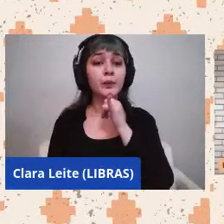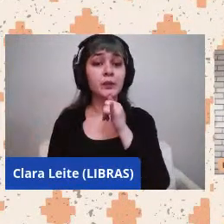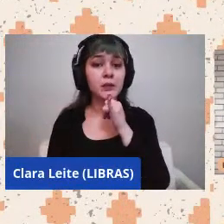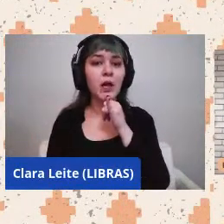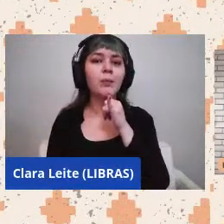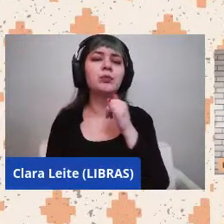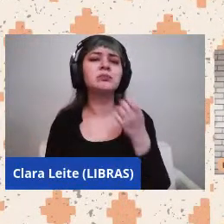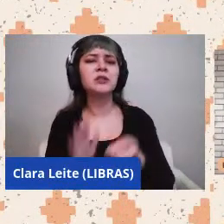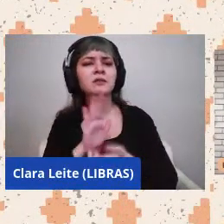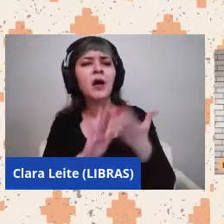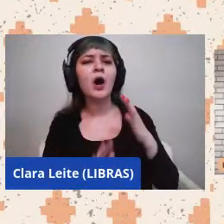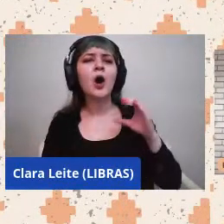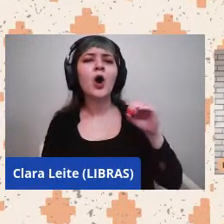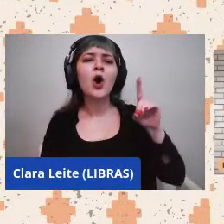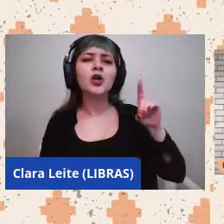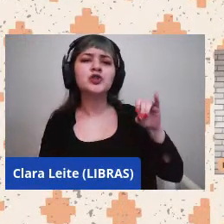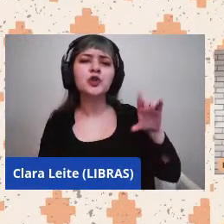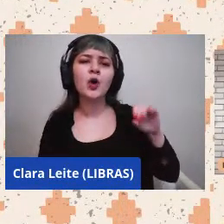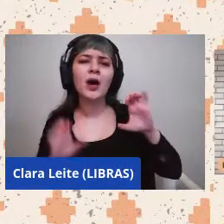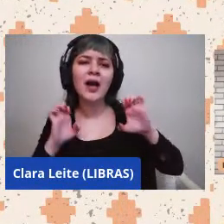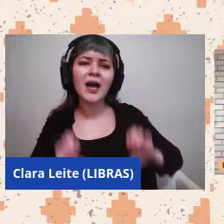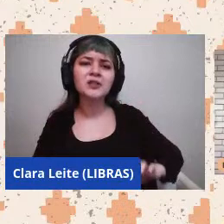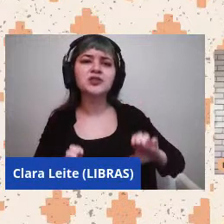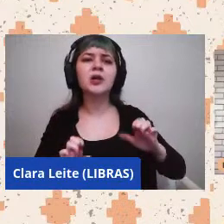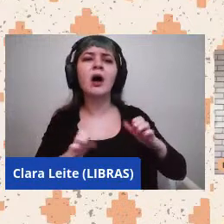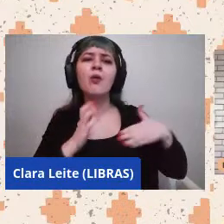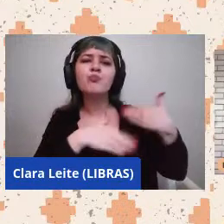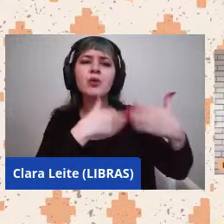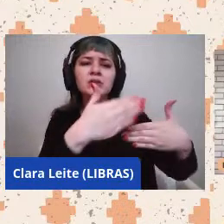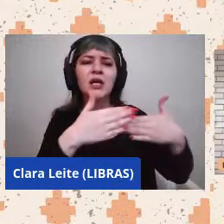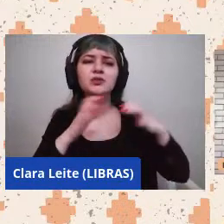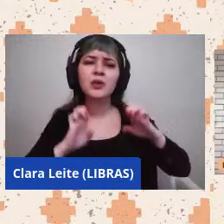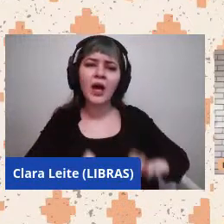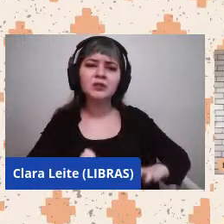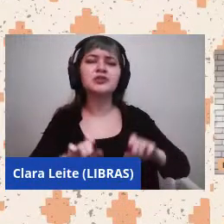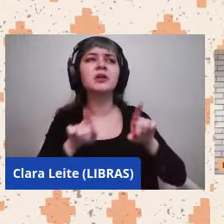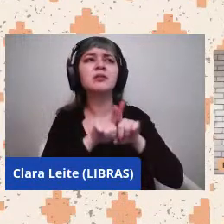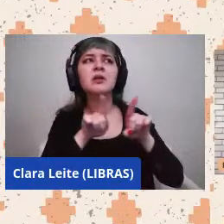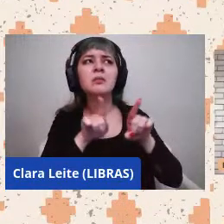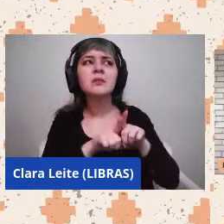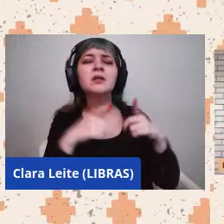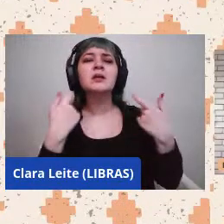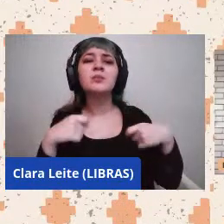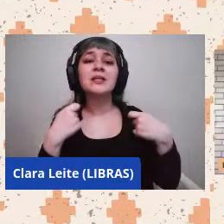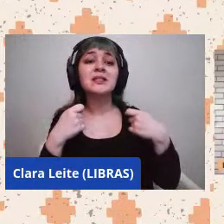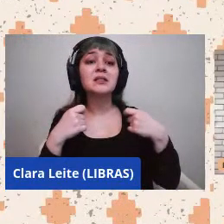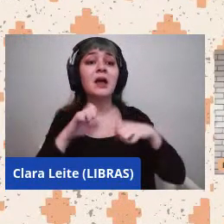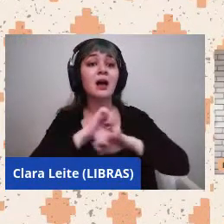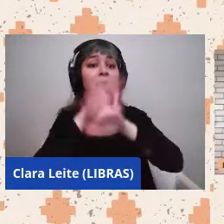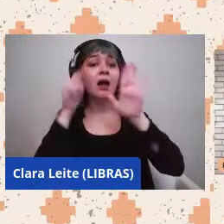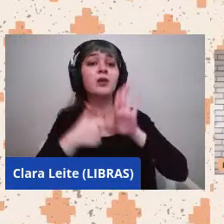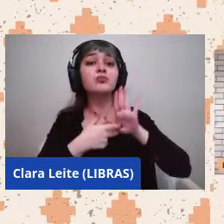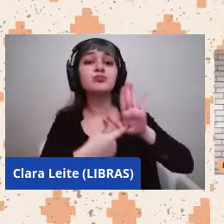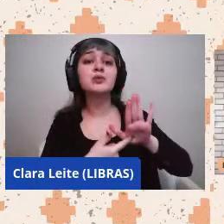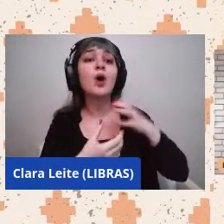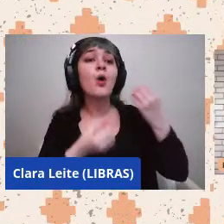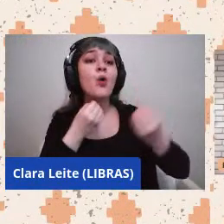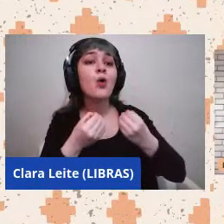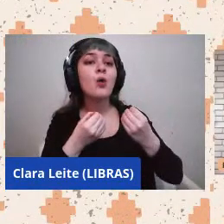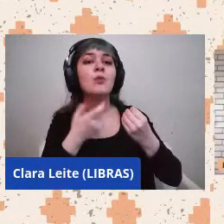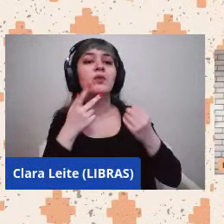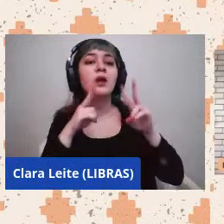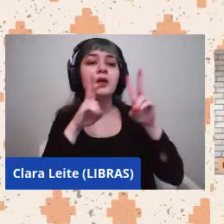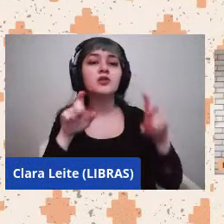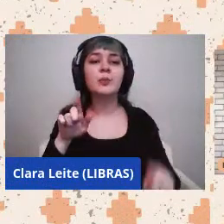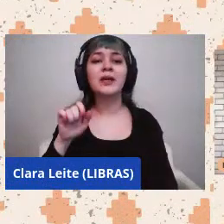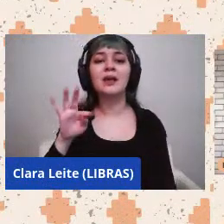many ethical codes, many ethical processes require you to be really explicit about how you'll approach gatekeepers and